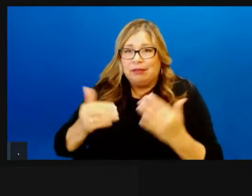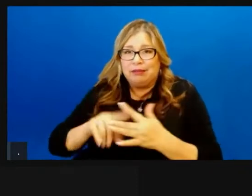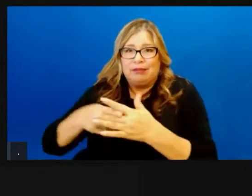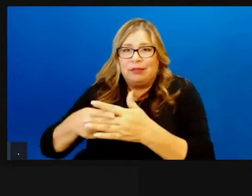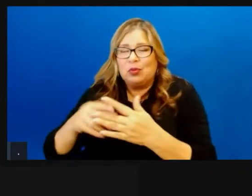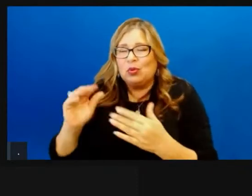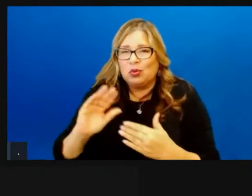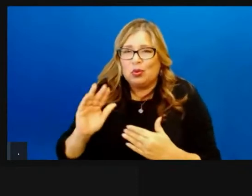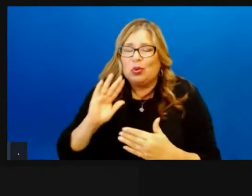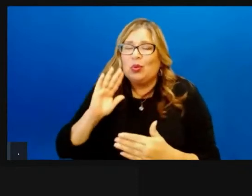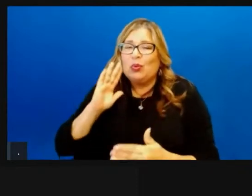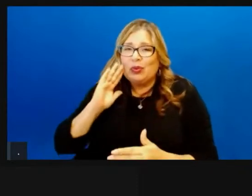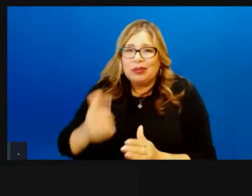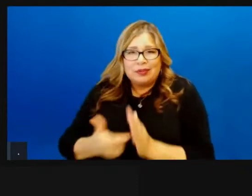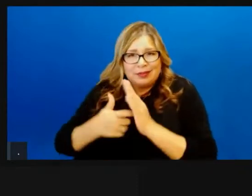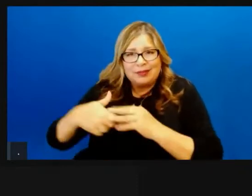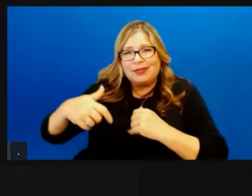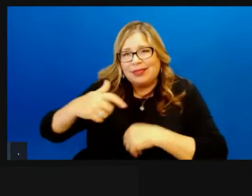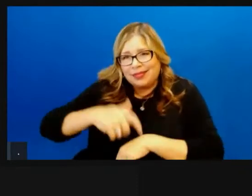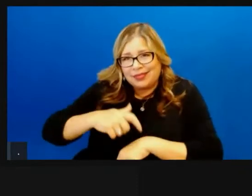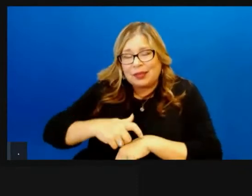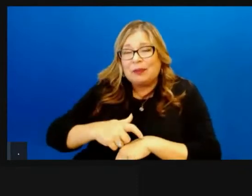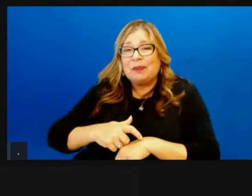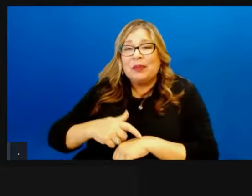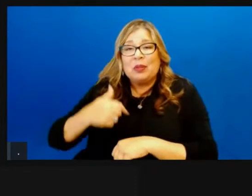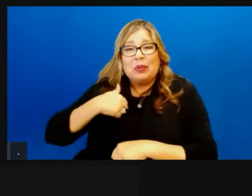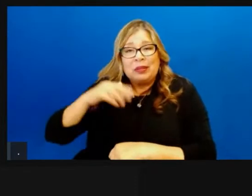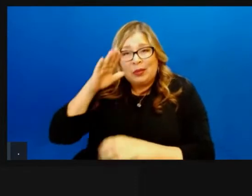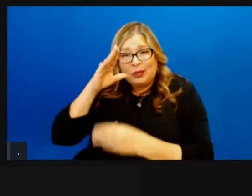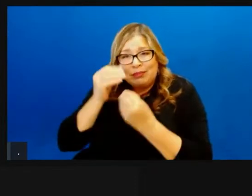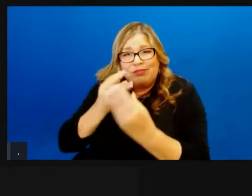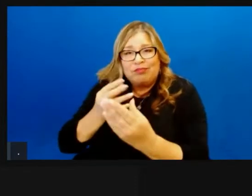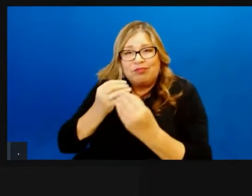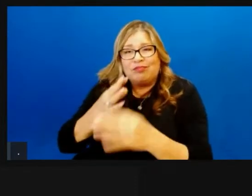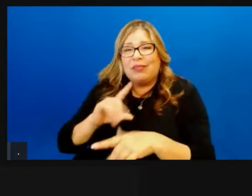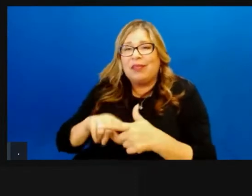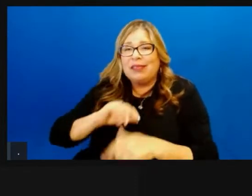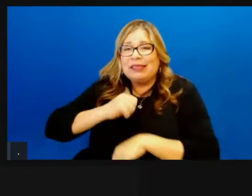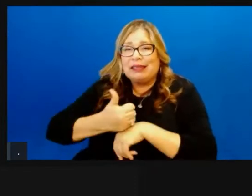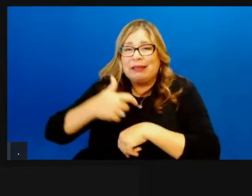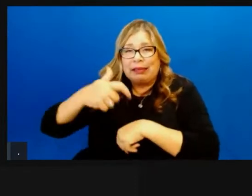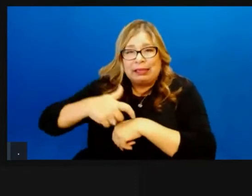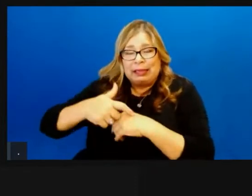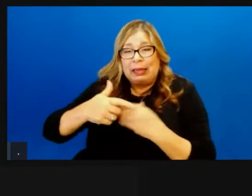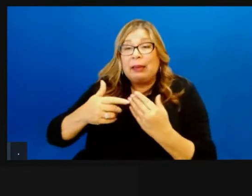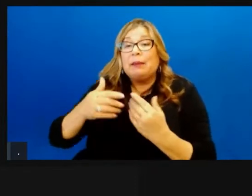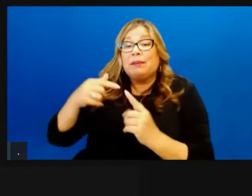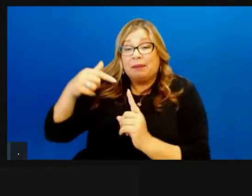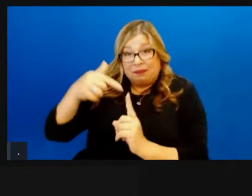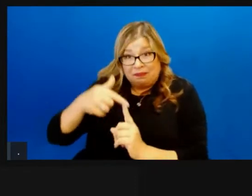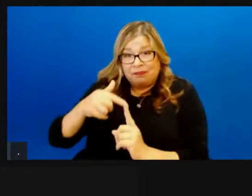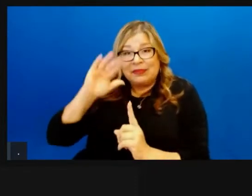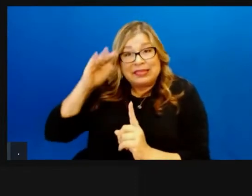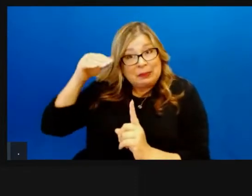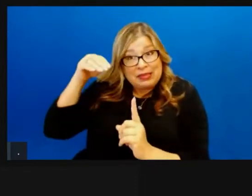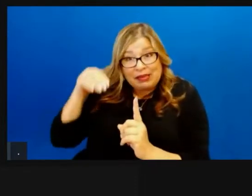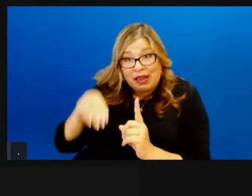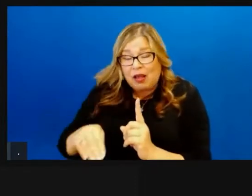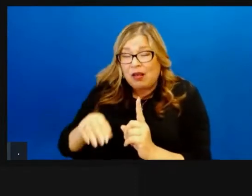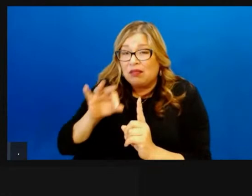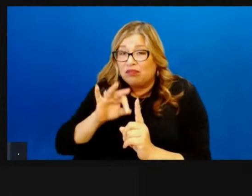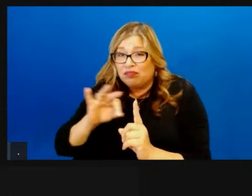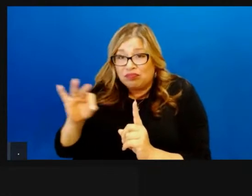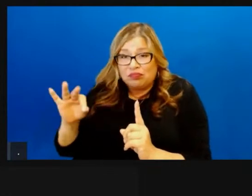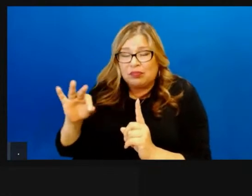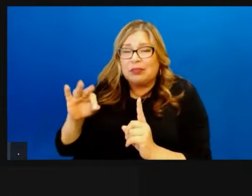be sharing clearly and setting a timetable if we see the information that we hope and frankly expect to